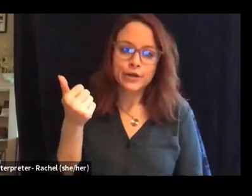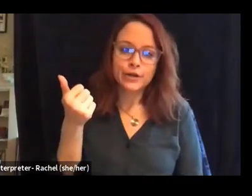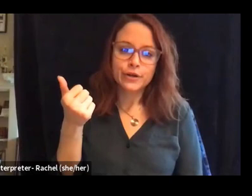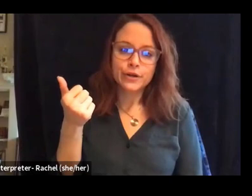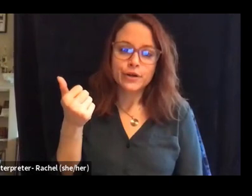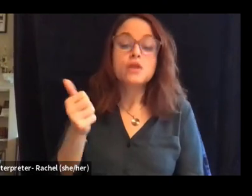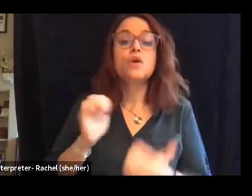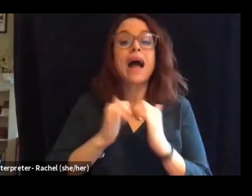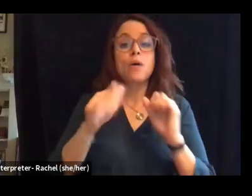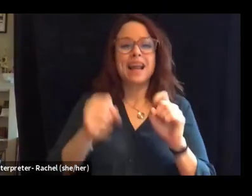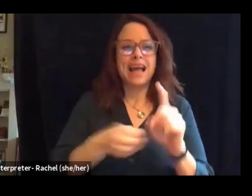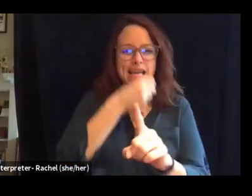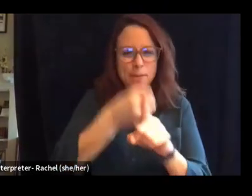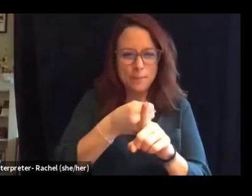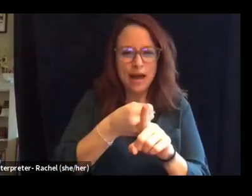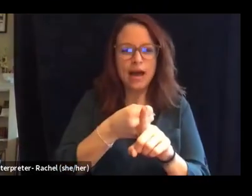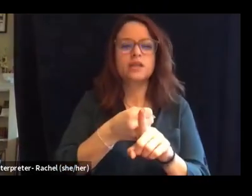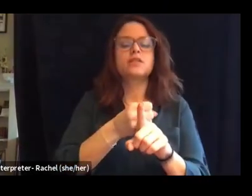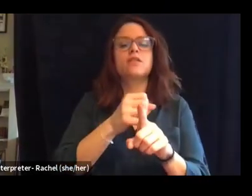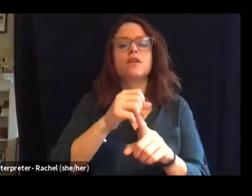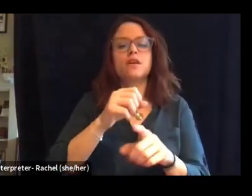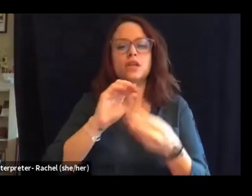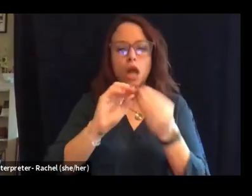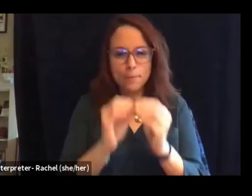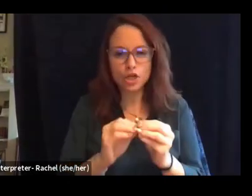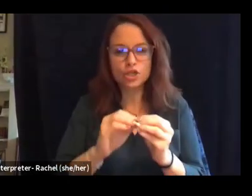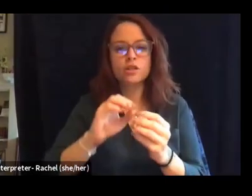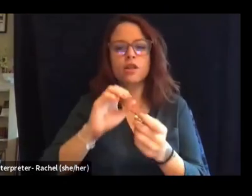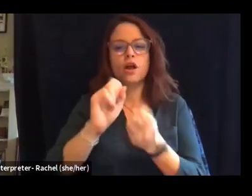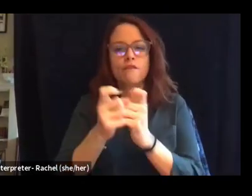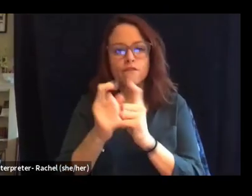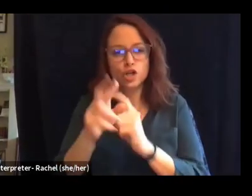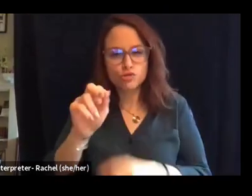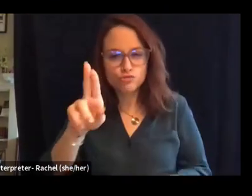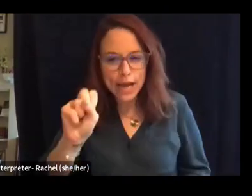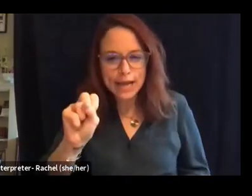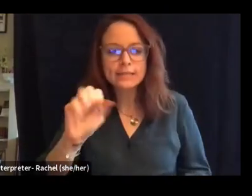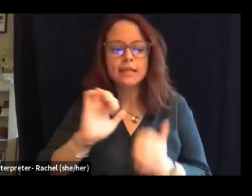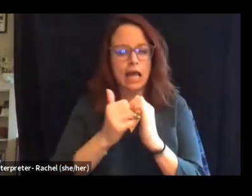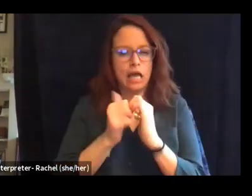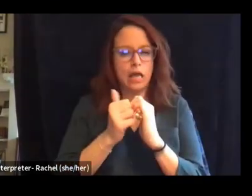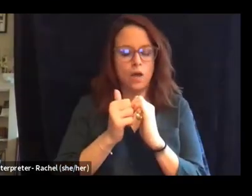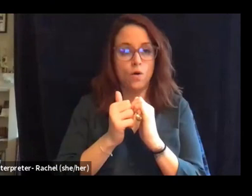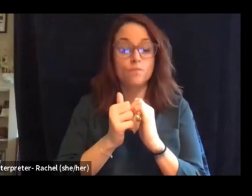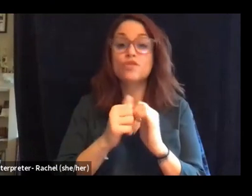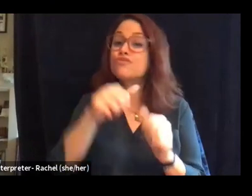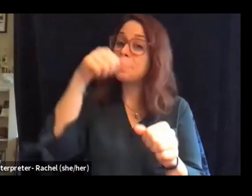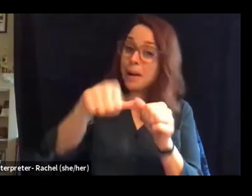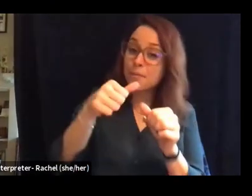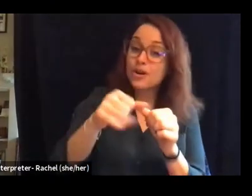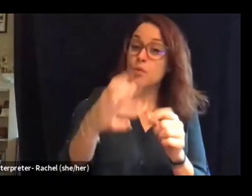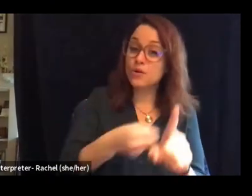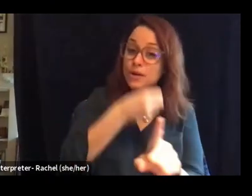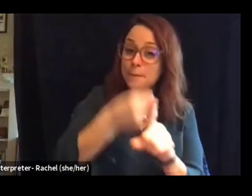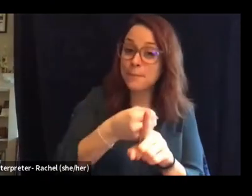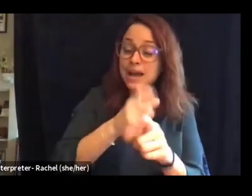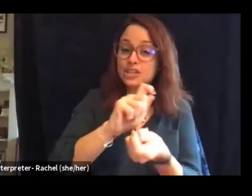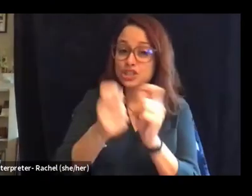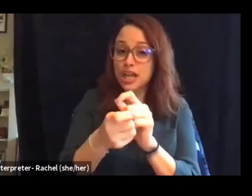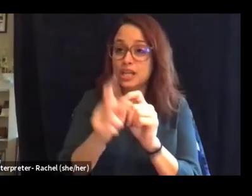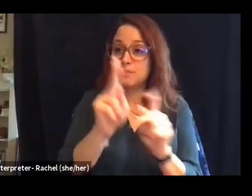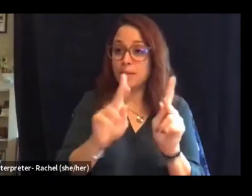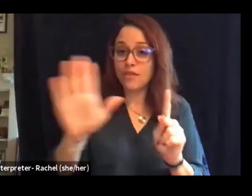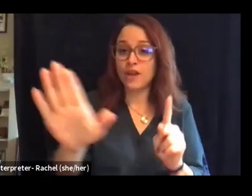effectively impact those conversion rates? And remember, in order to change behavior, we really need to